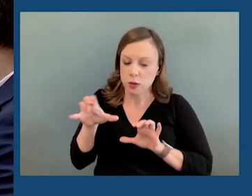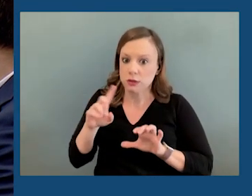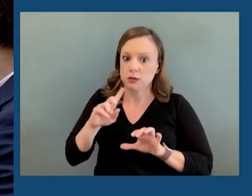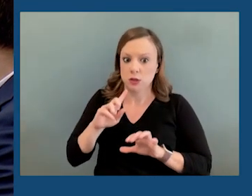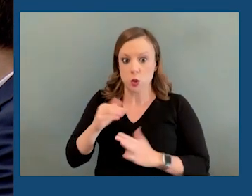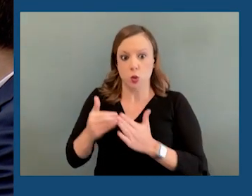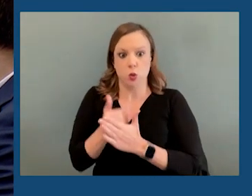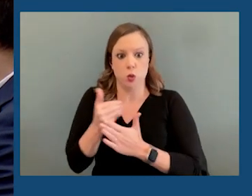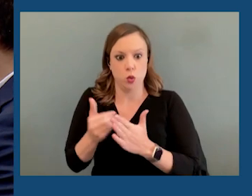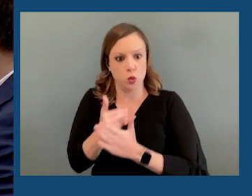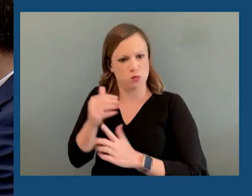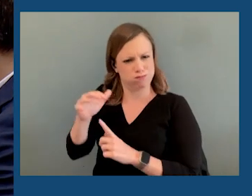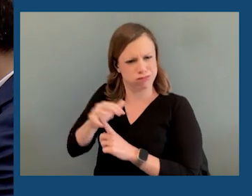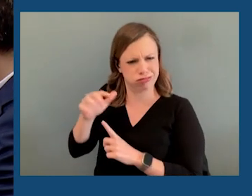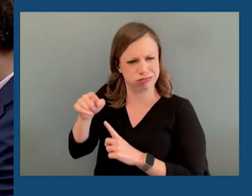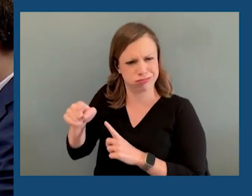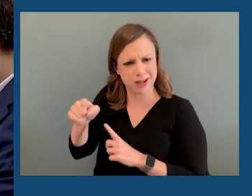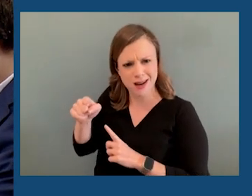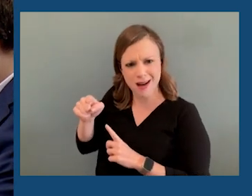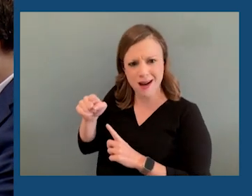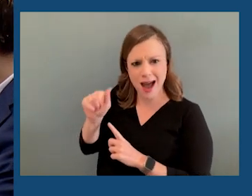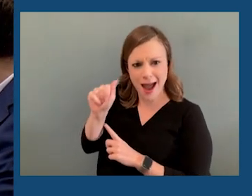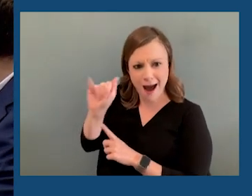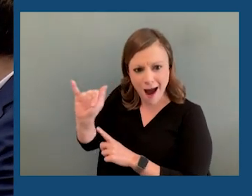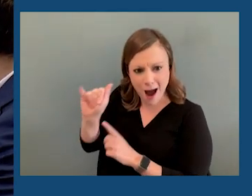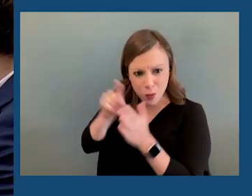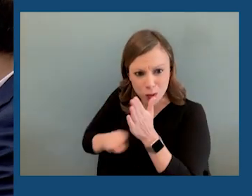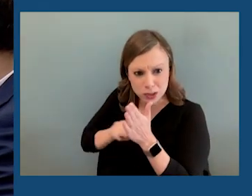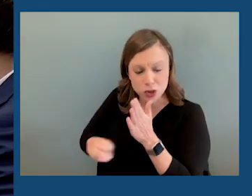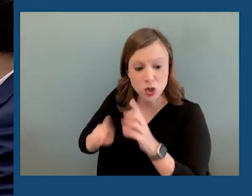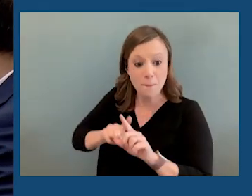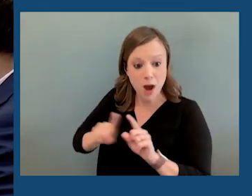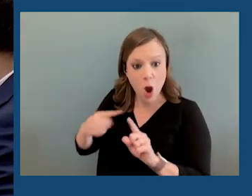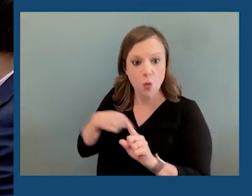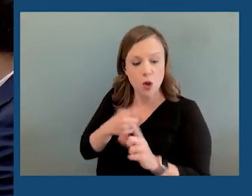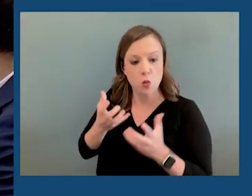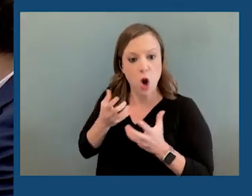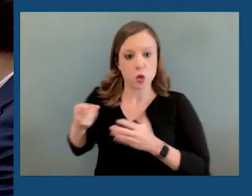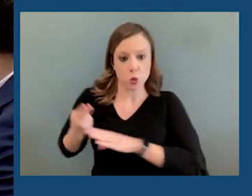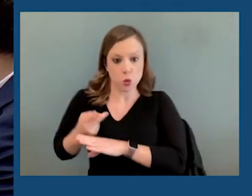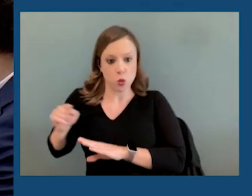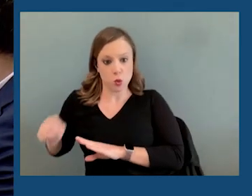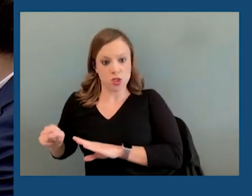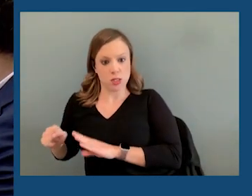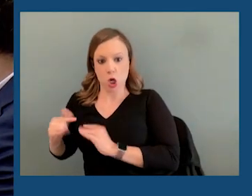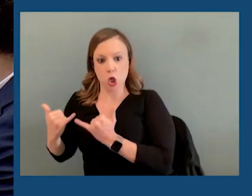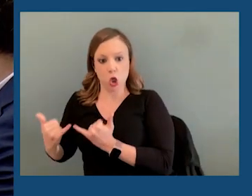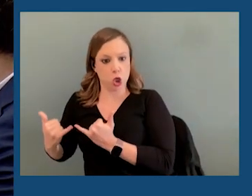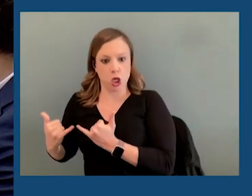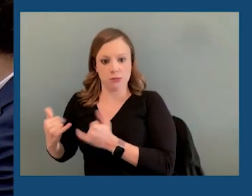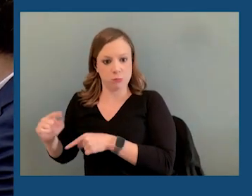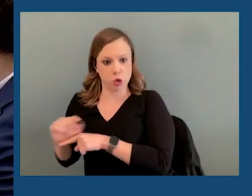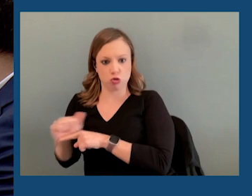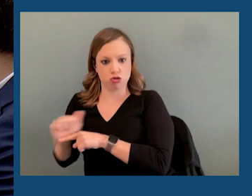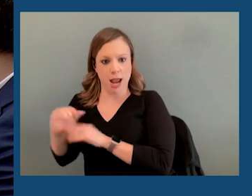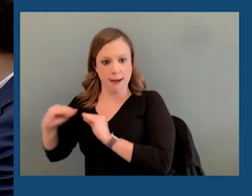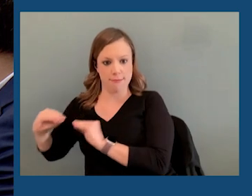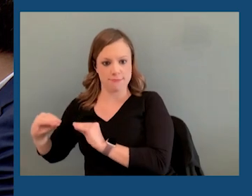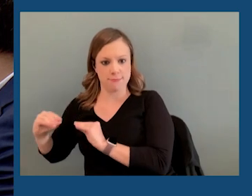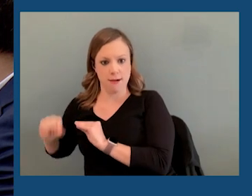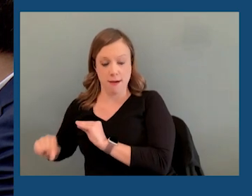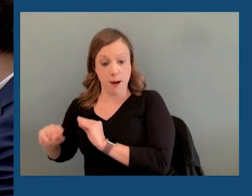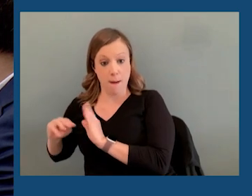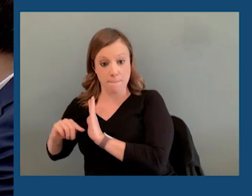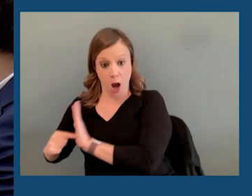research, but we want to use current trained models trained by industry, to